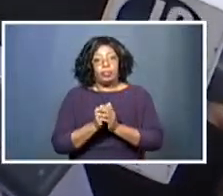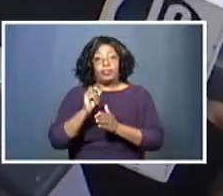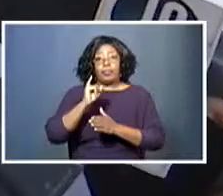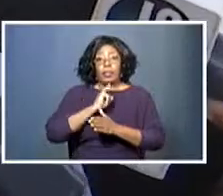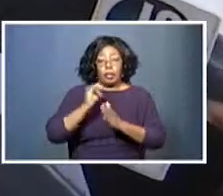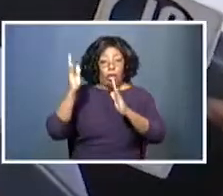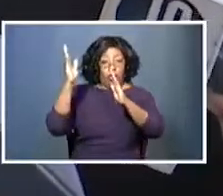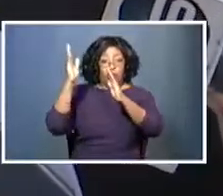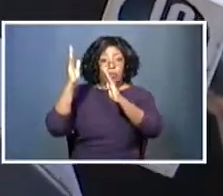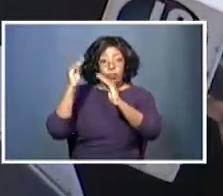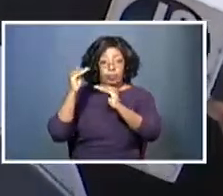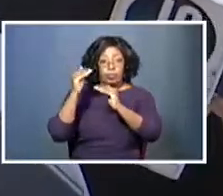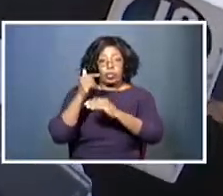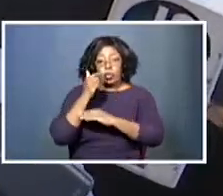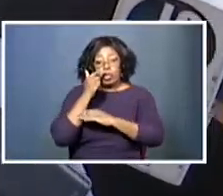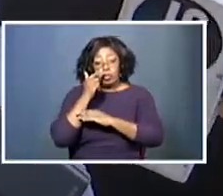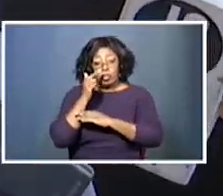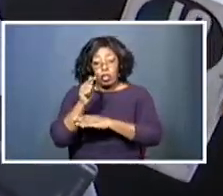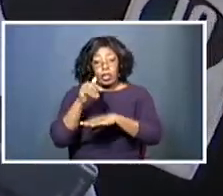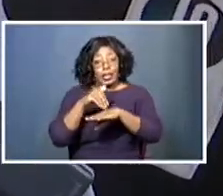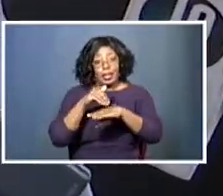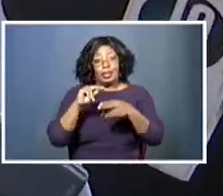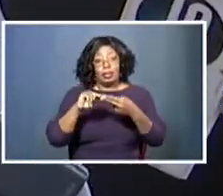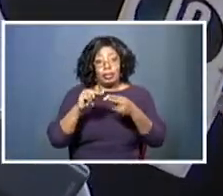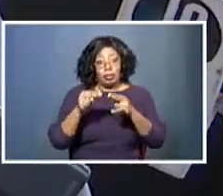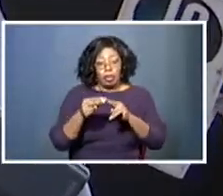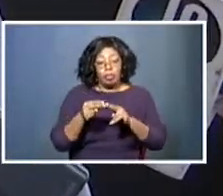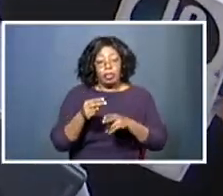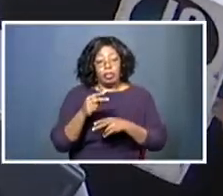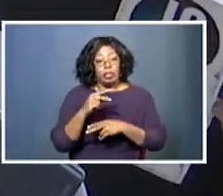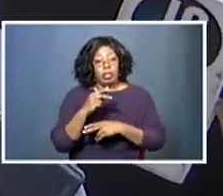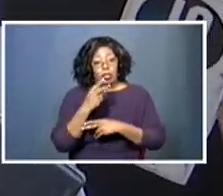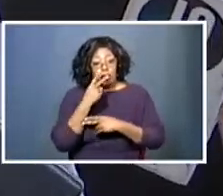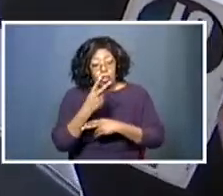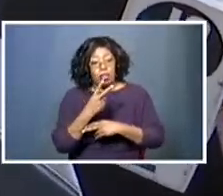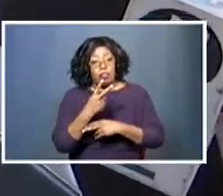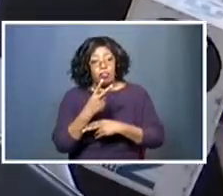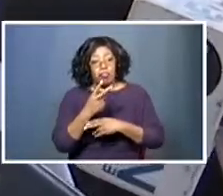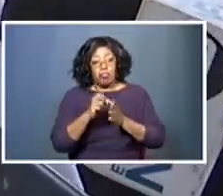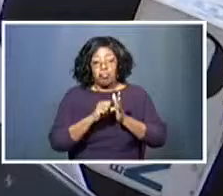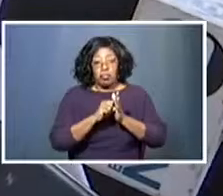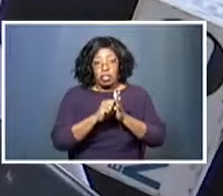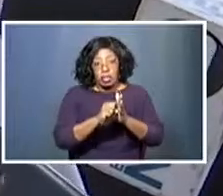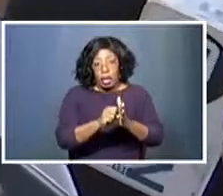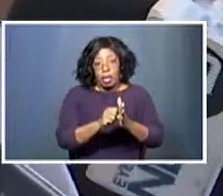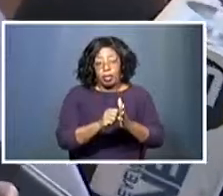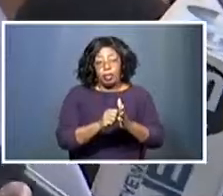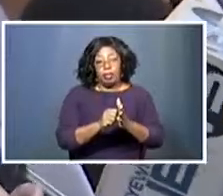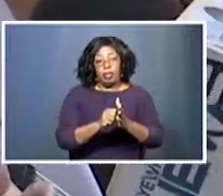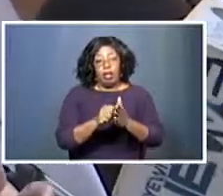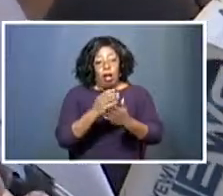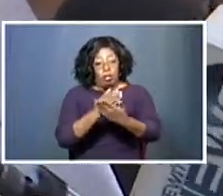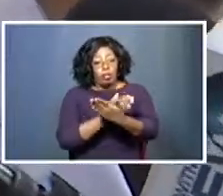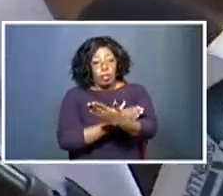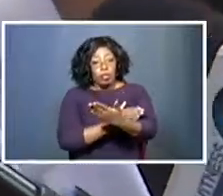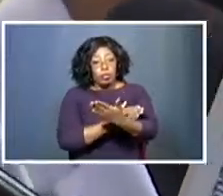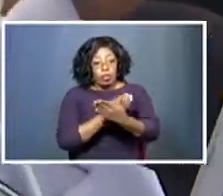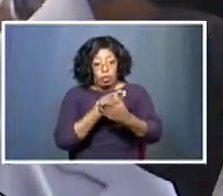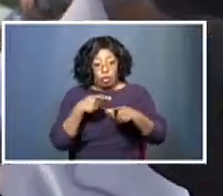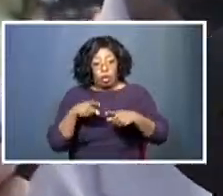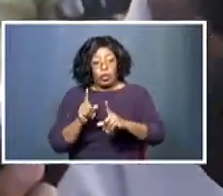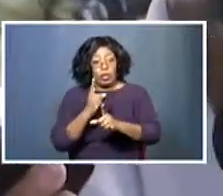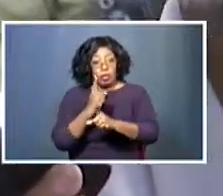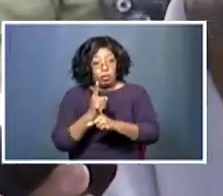optimistic. We're looking at the numbers and we're beginning to see some signs that we may be moving in the right